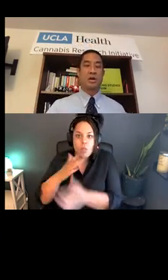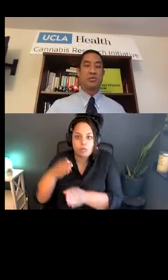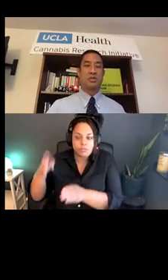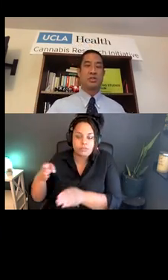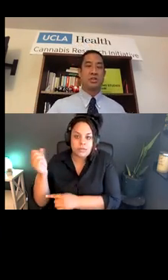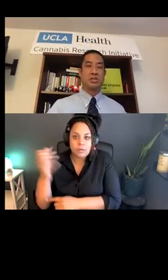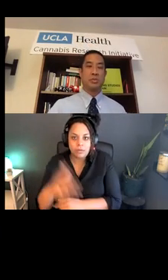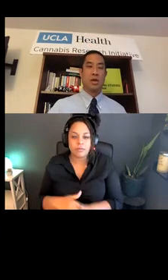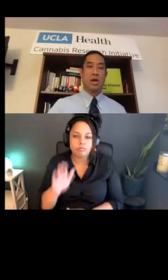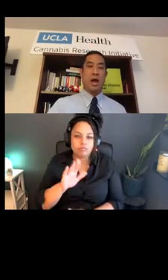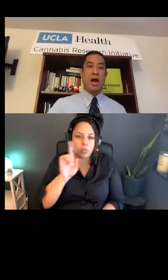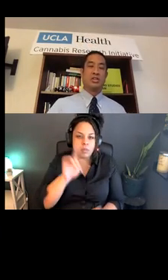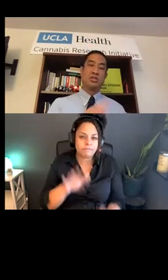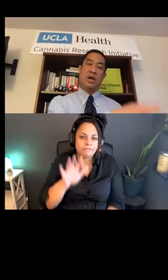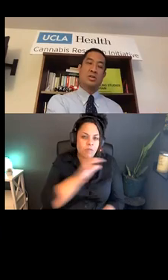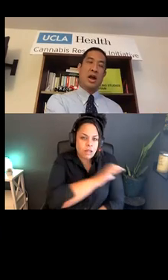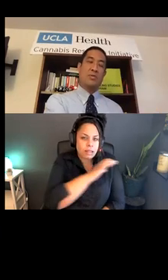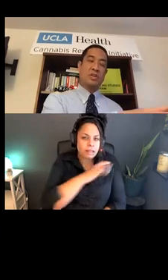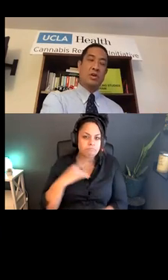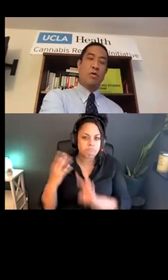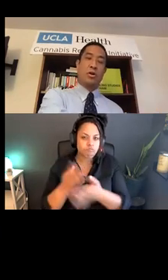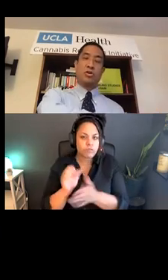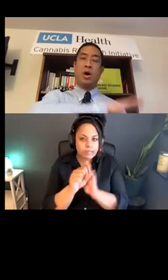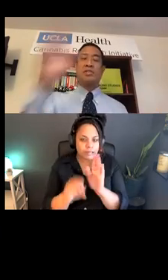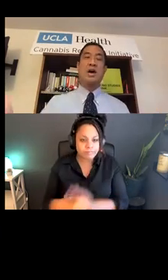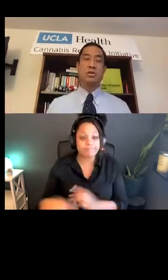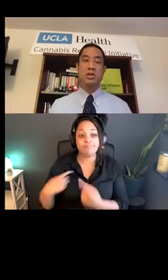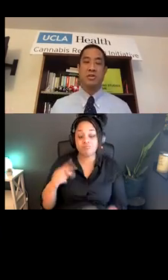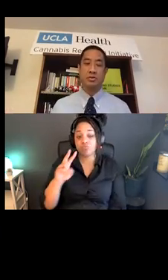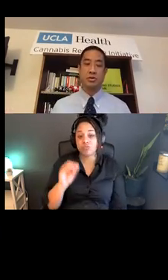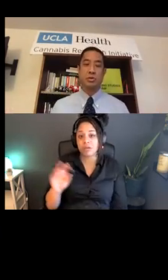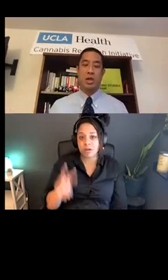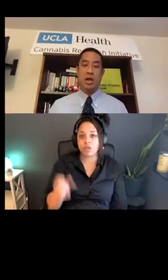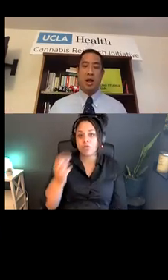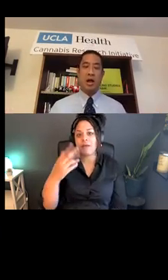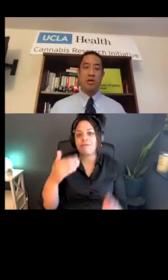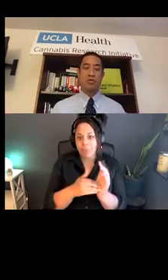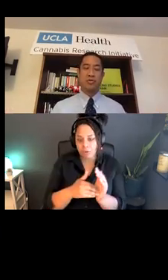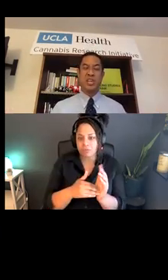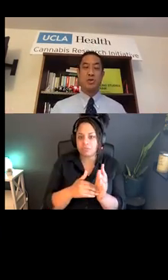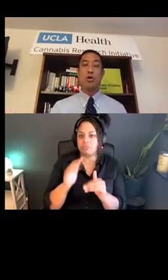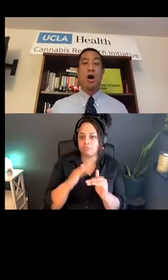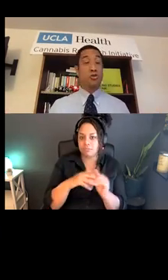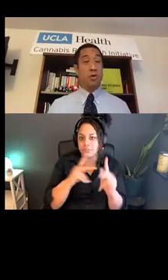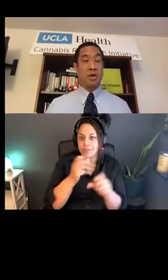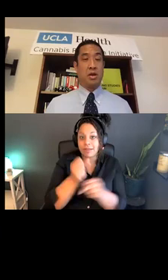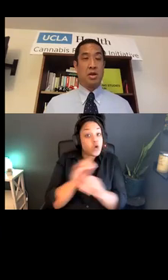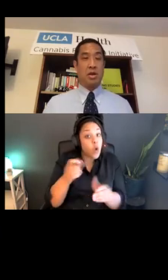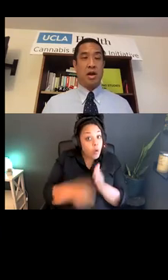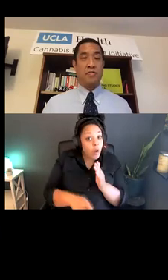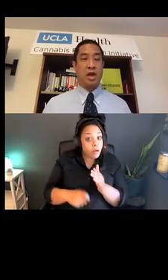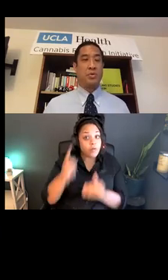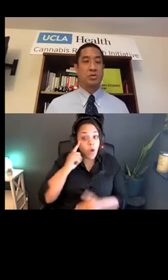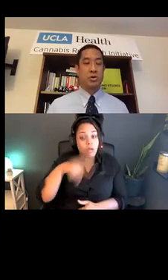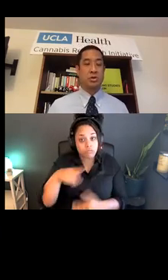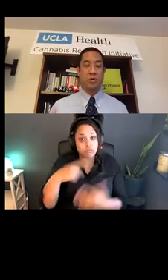clients that come through our state system. Since 2009, we've seen over 12,000 individuals who've received no-cost treatment